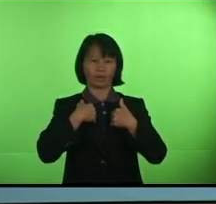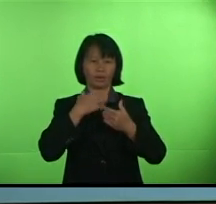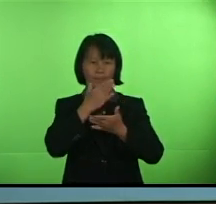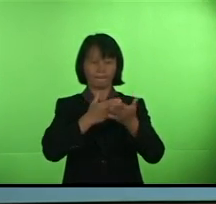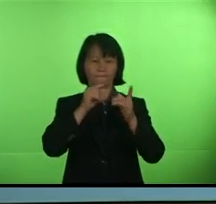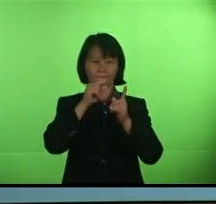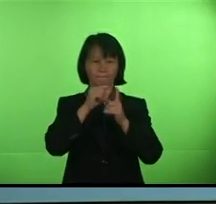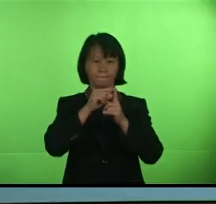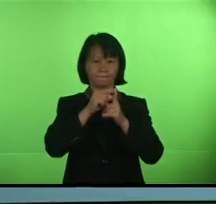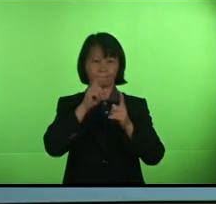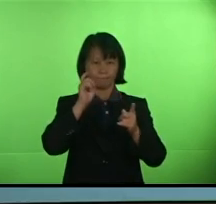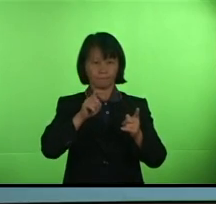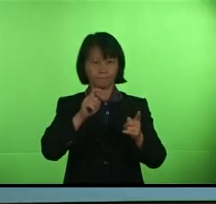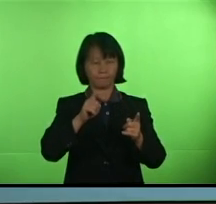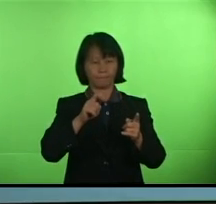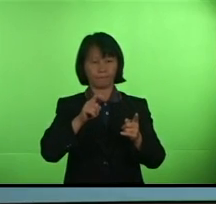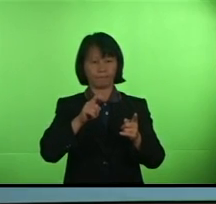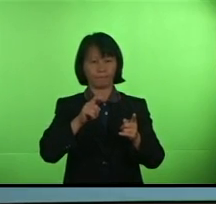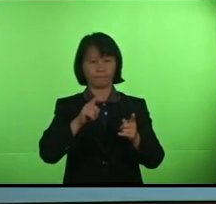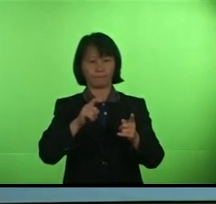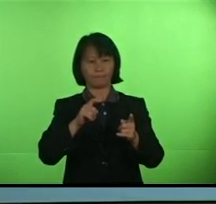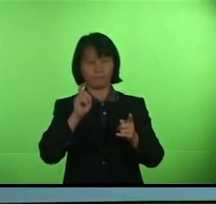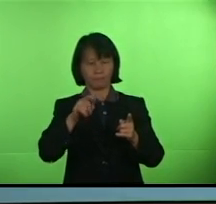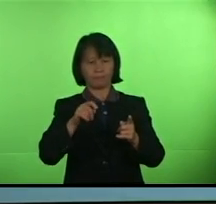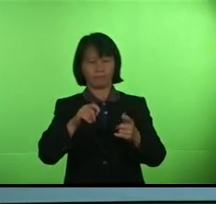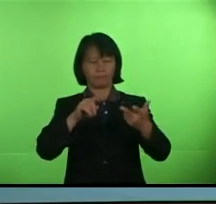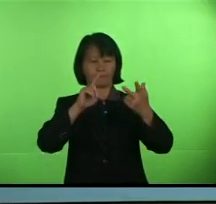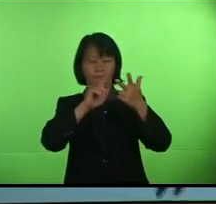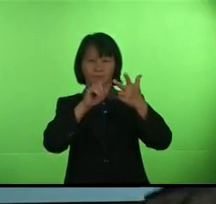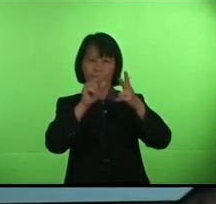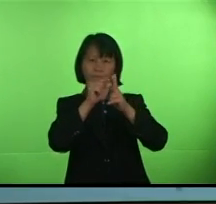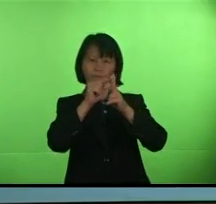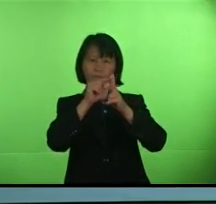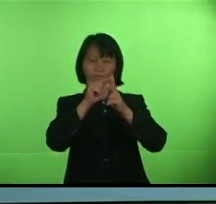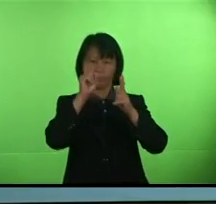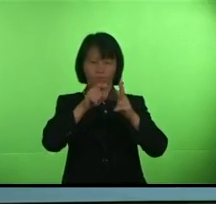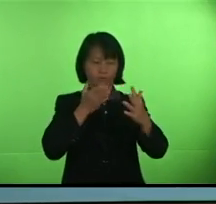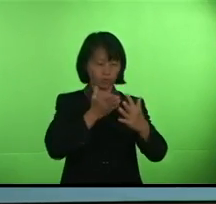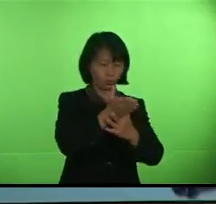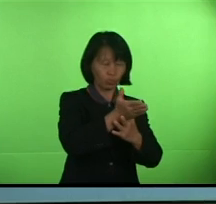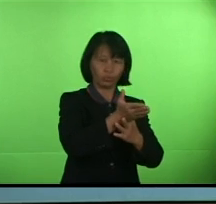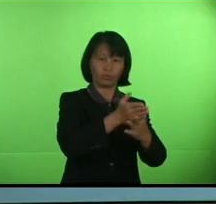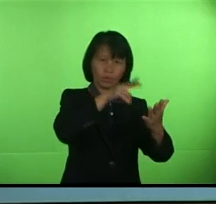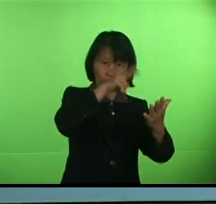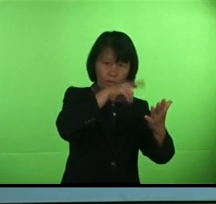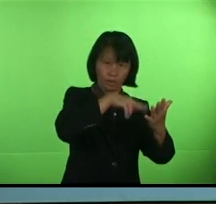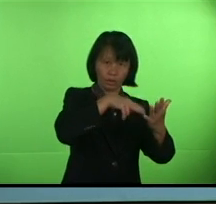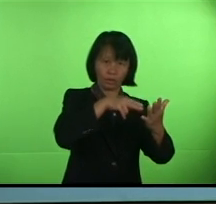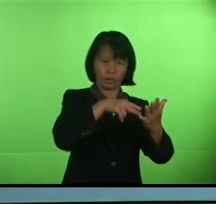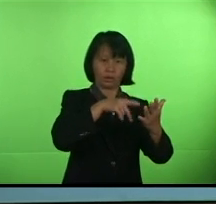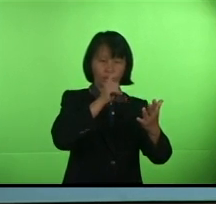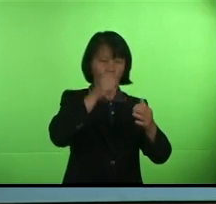familiarized with these abbreviations through experience in reading. Remember, reading extensively will